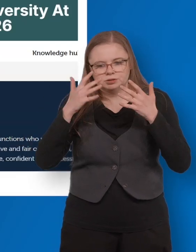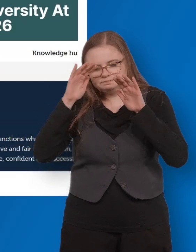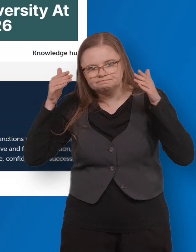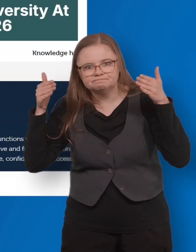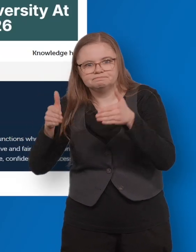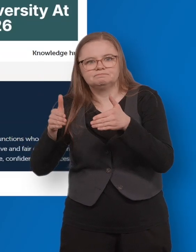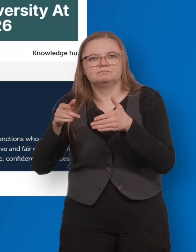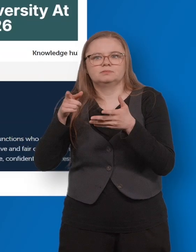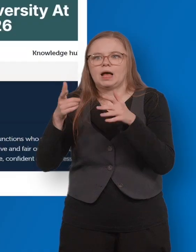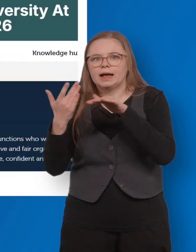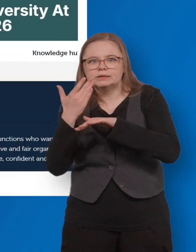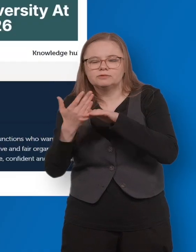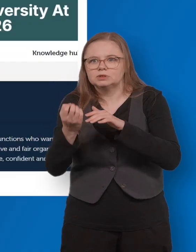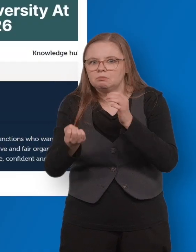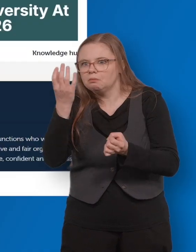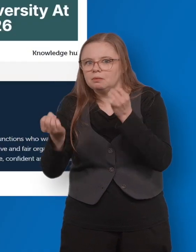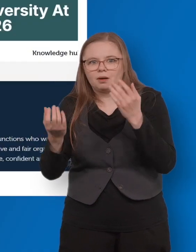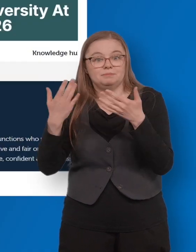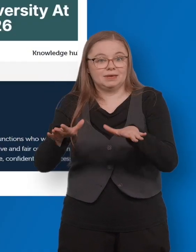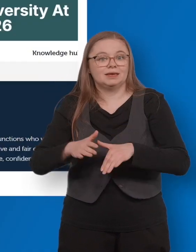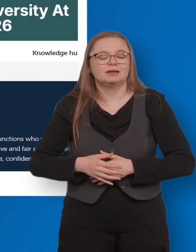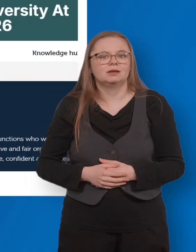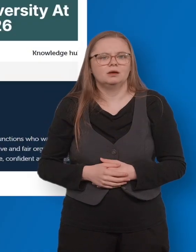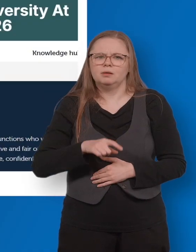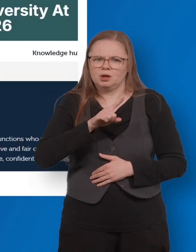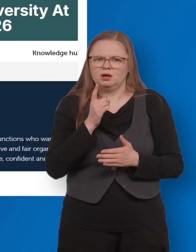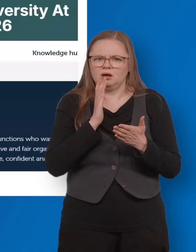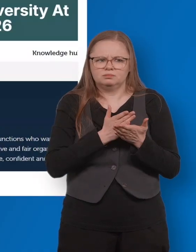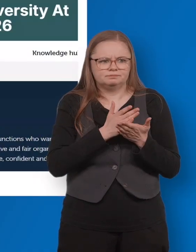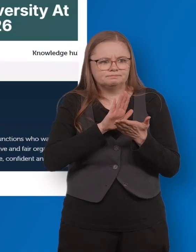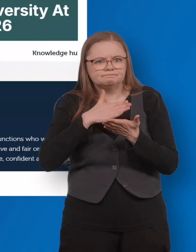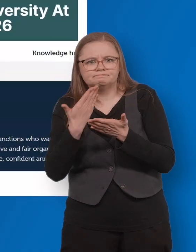of activity. Has that necessarily translated into